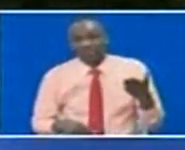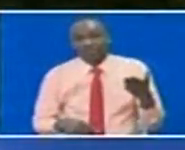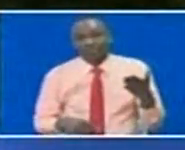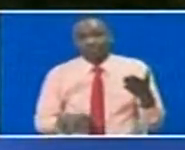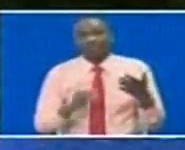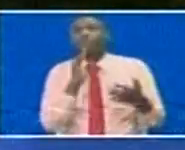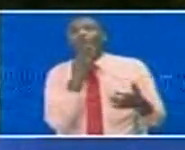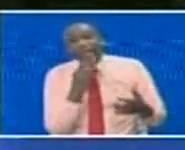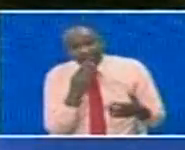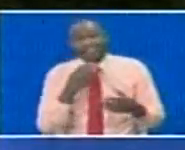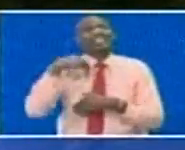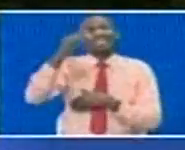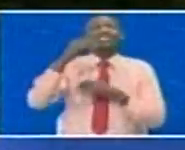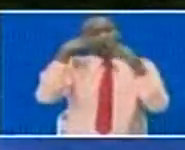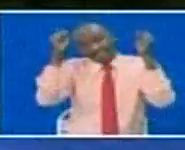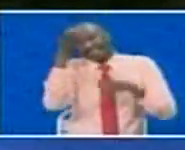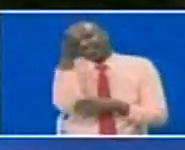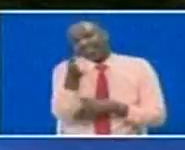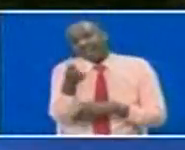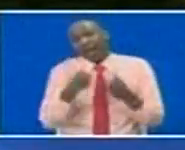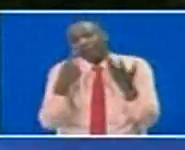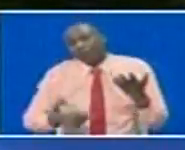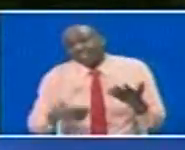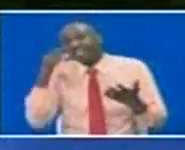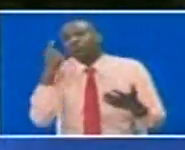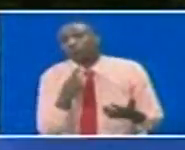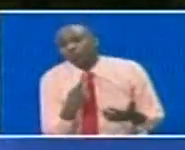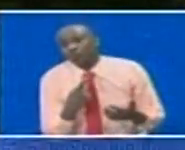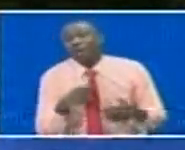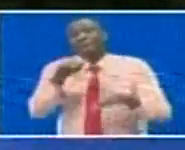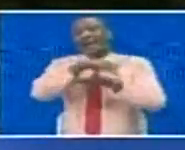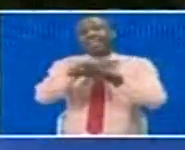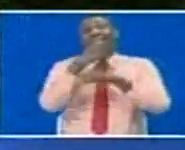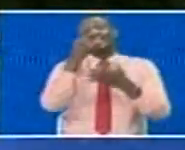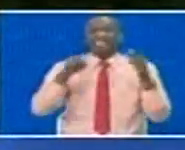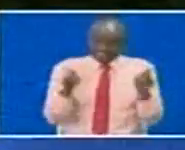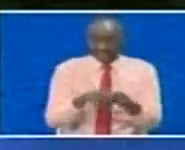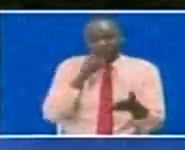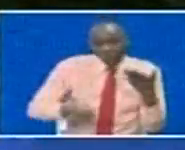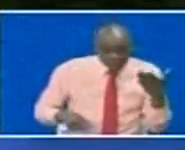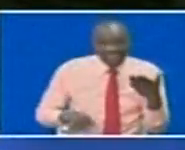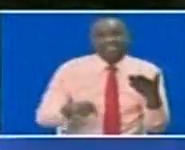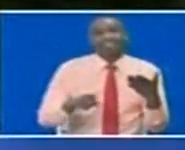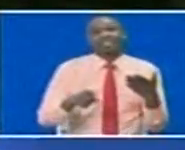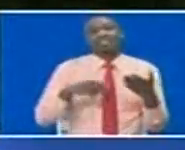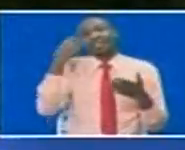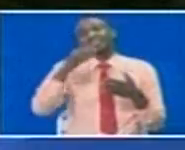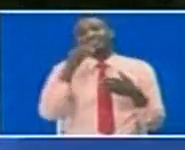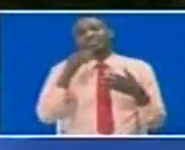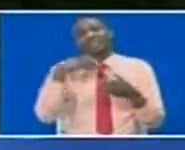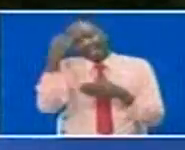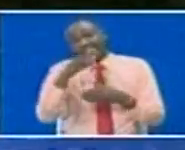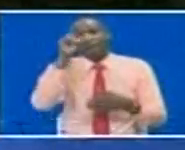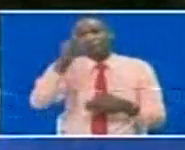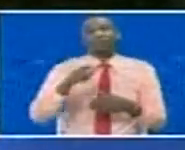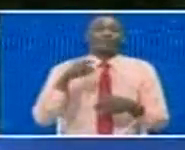Mudavadi will be the next president. And you see things change. Who will become the next president? In Makadara, they said the same thing, that Dick Wadeka was going to be the next president. I mean, the next MP